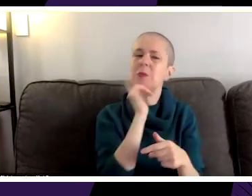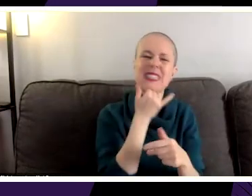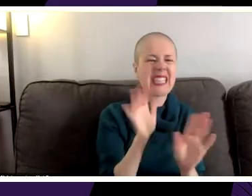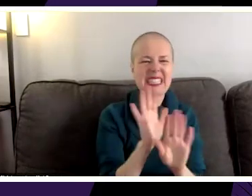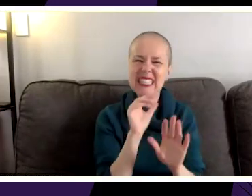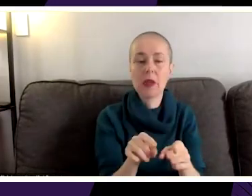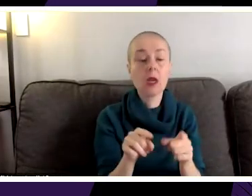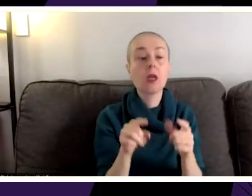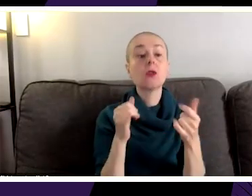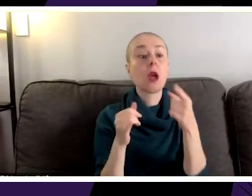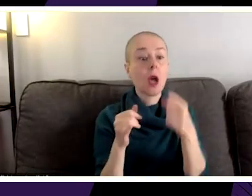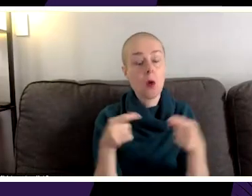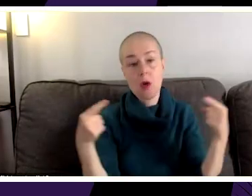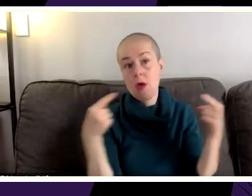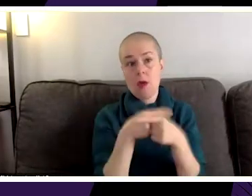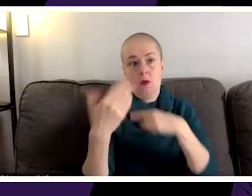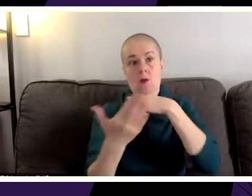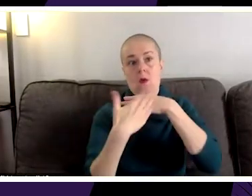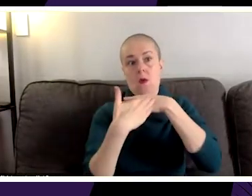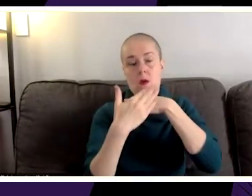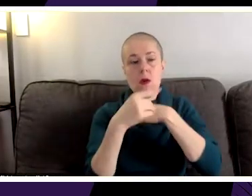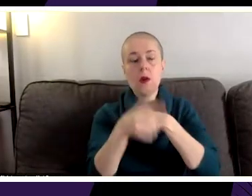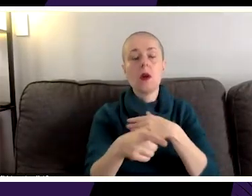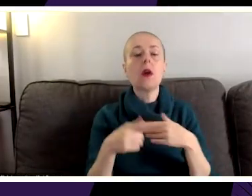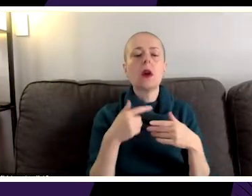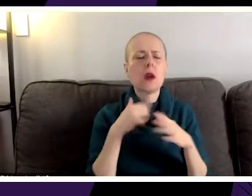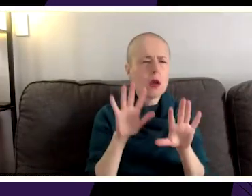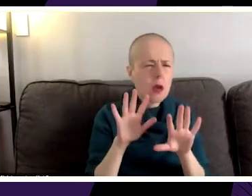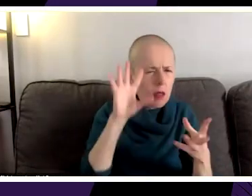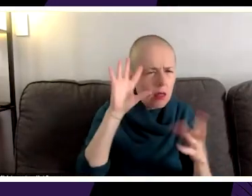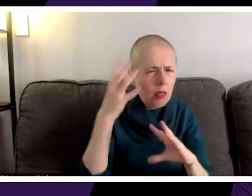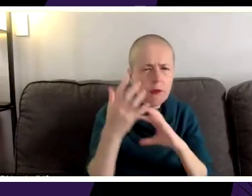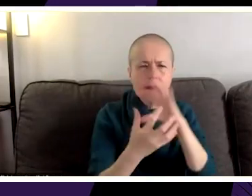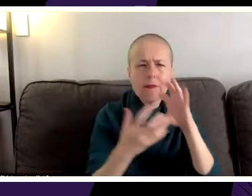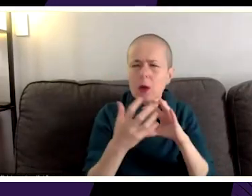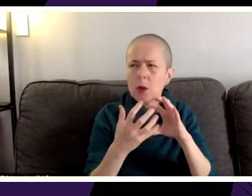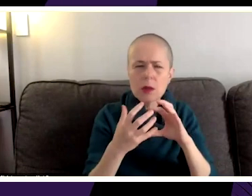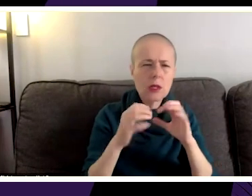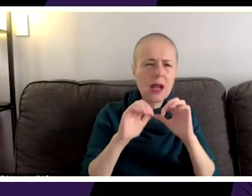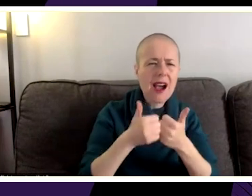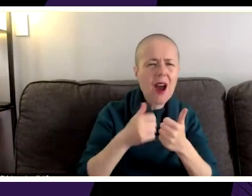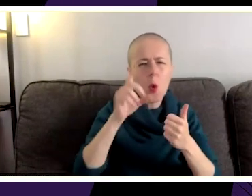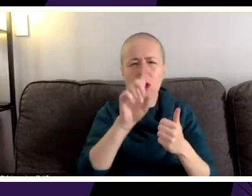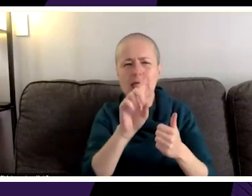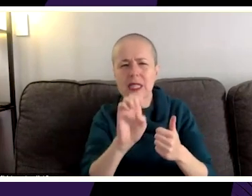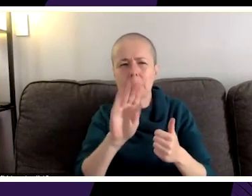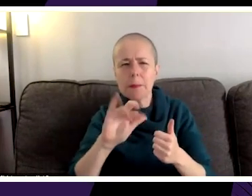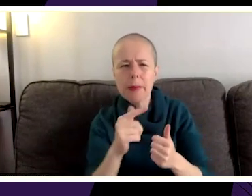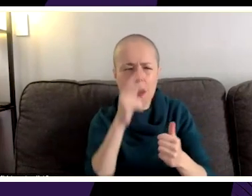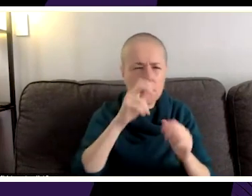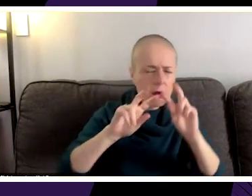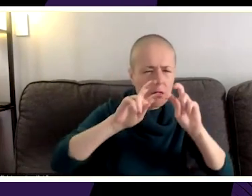editor now instantly warns me about this. Instead of getting confused or spending time debugging, I immediately understand what went